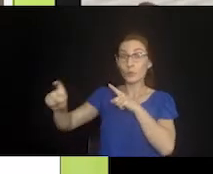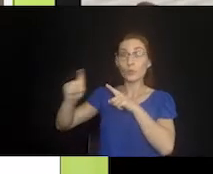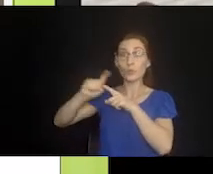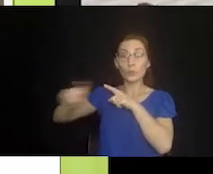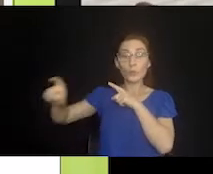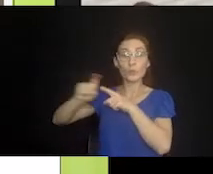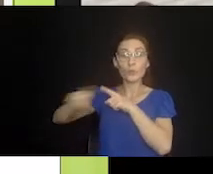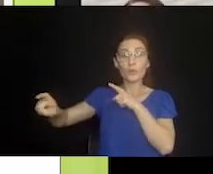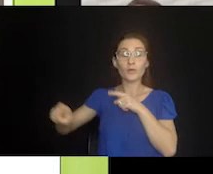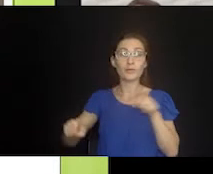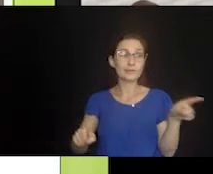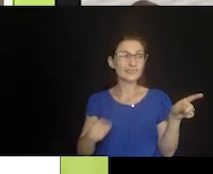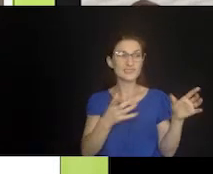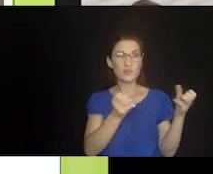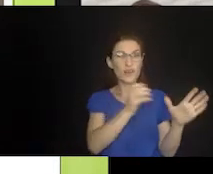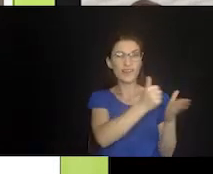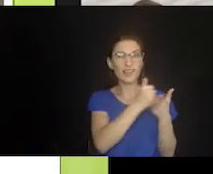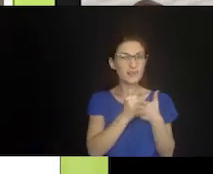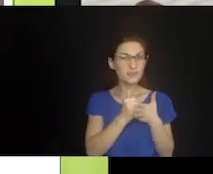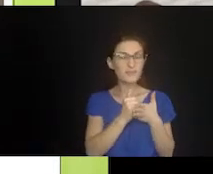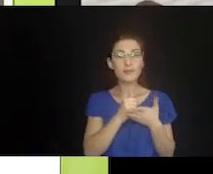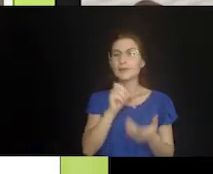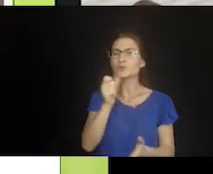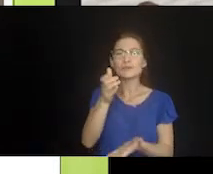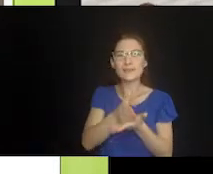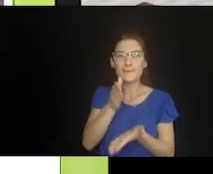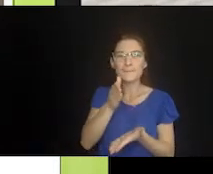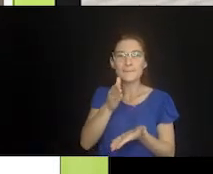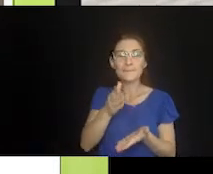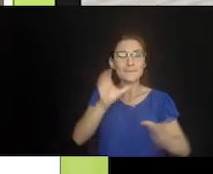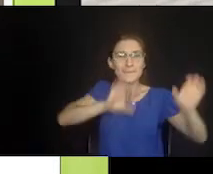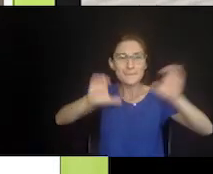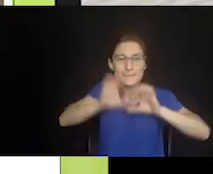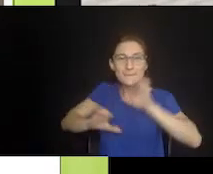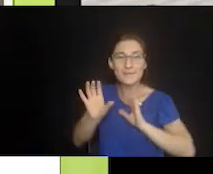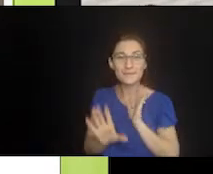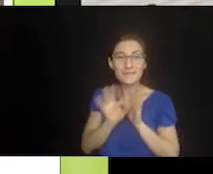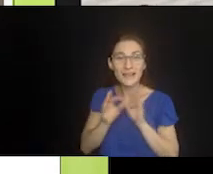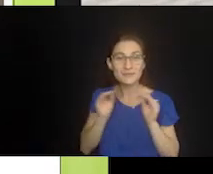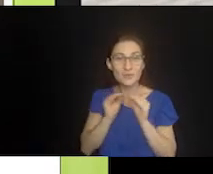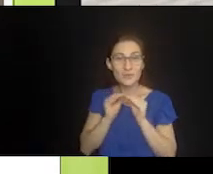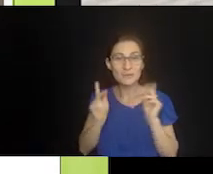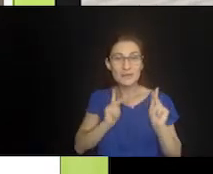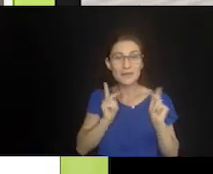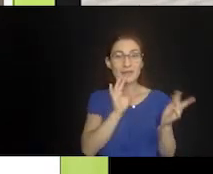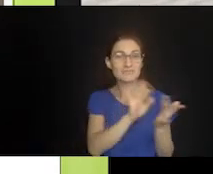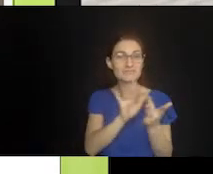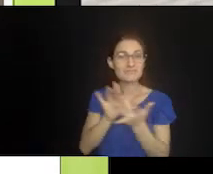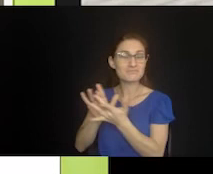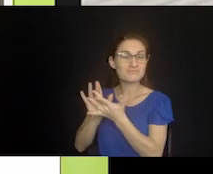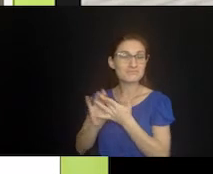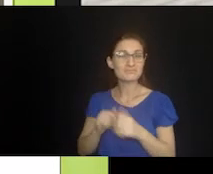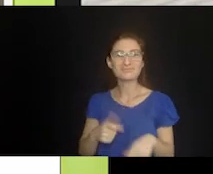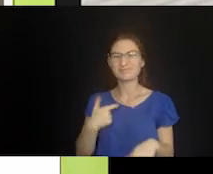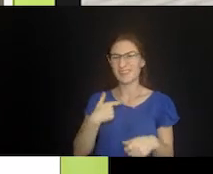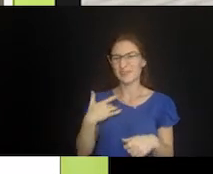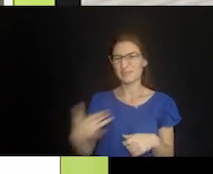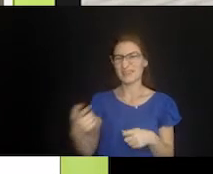person that you call and you get the one person that may not want to help you, don't stop, find another